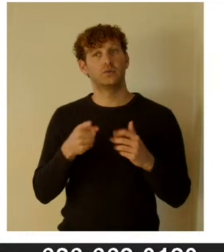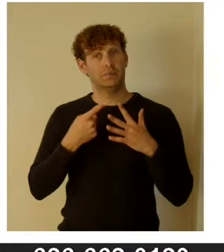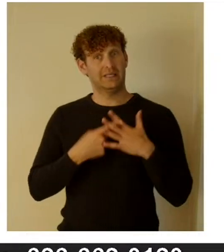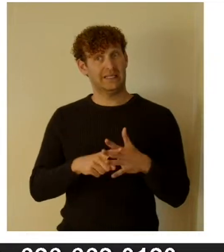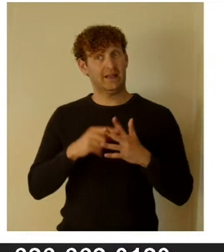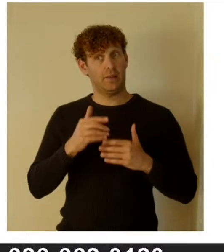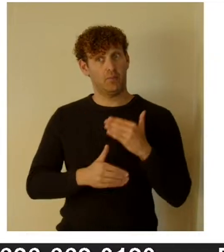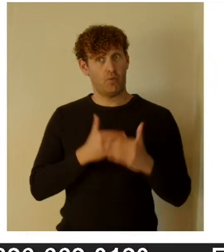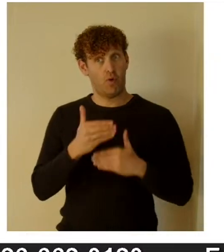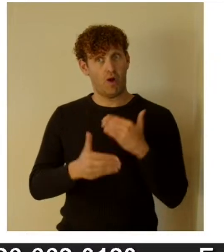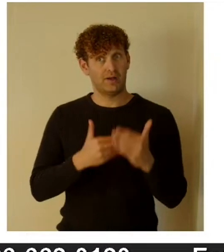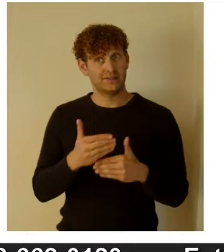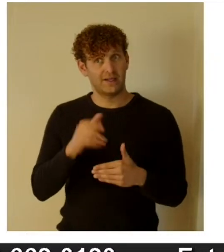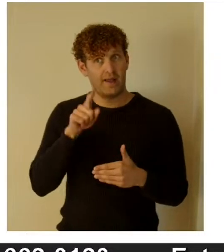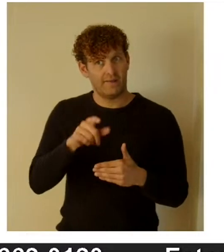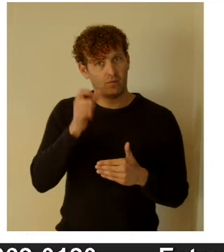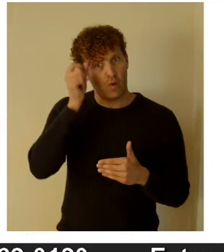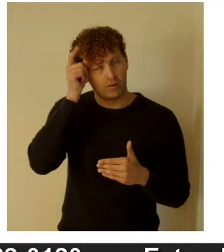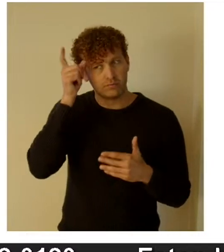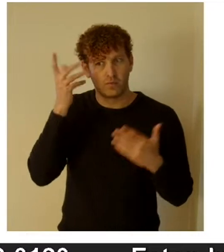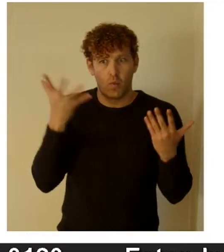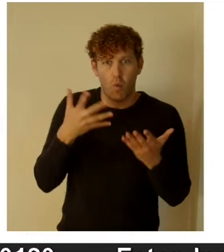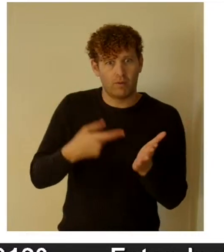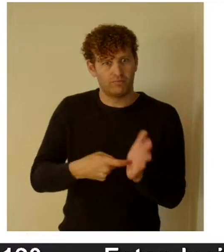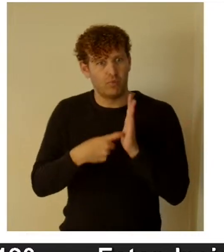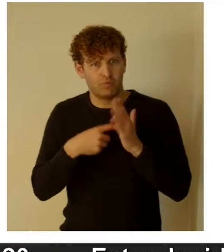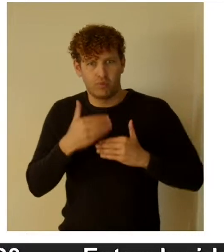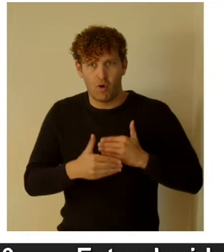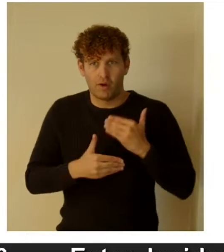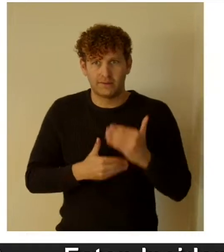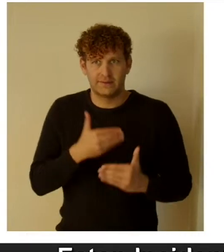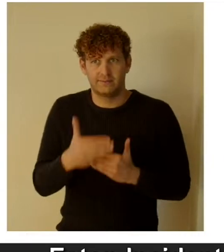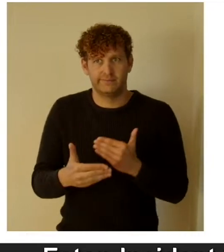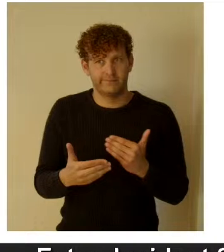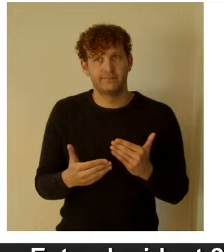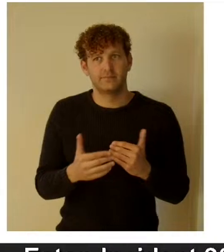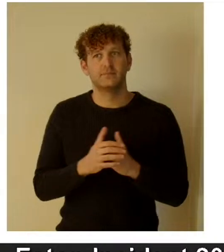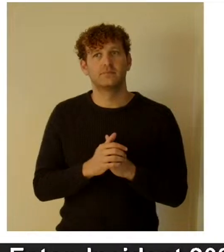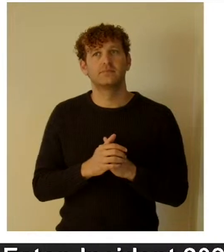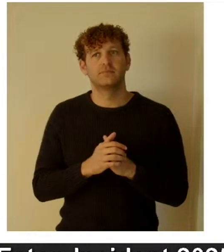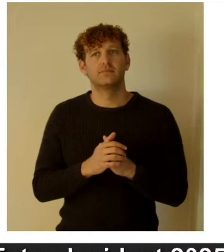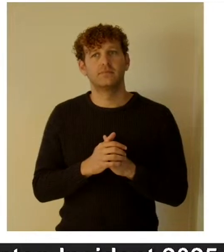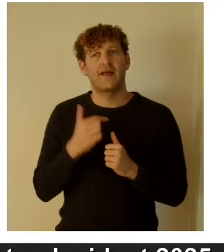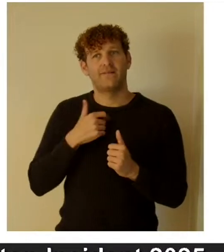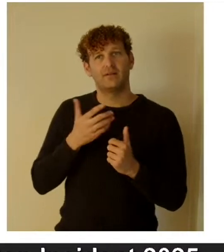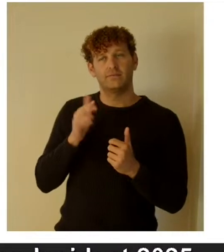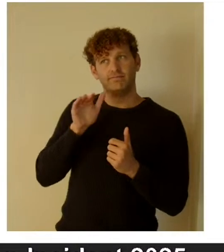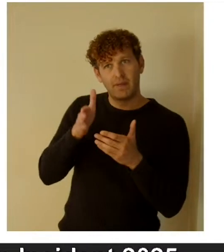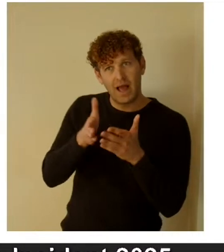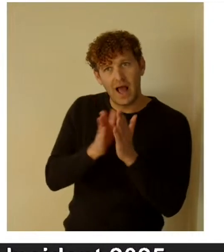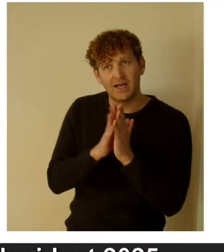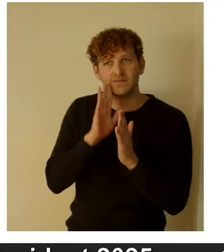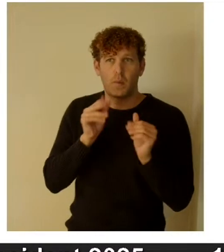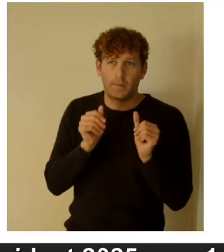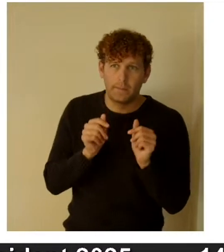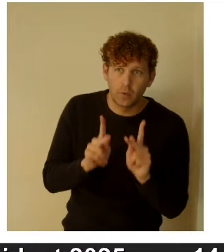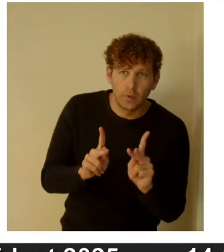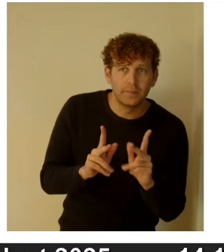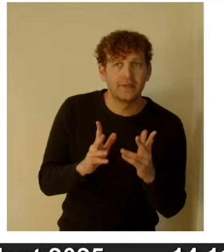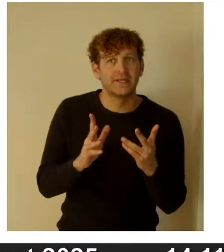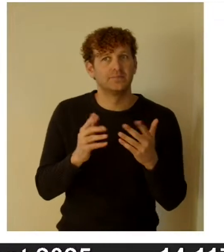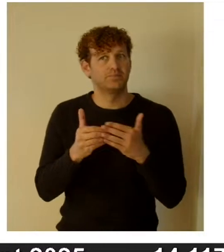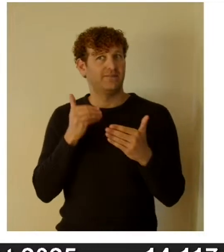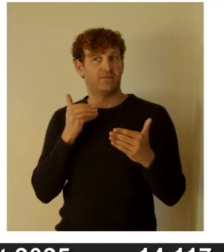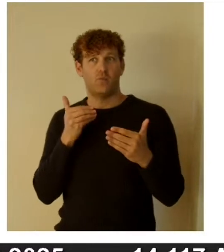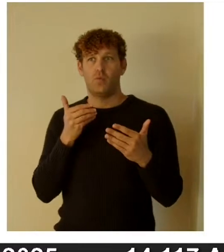to rebuild your home and to secure proper building permits for that purpose. But the first thing that has to happen before any building permit is pulled